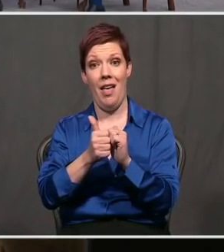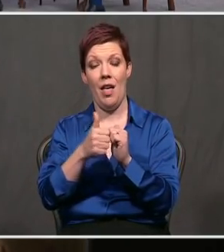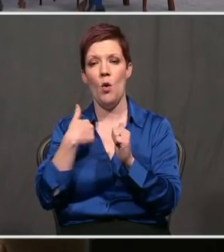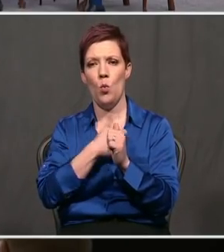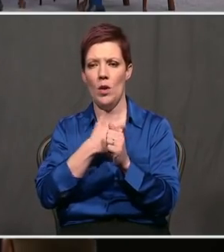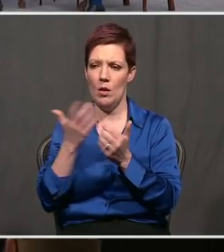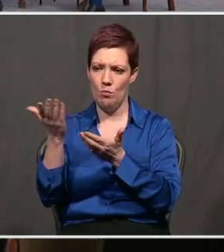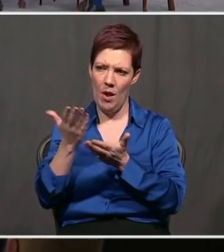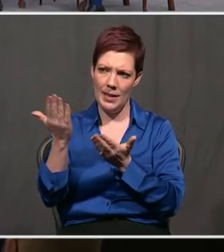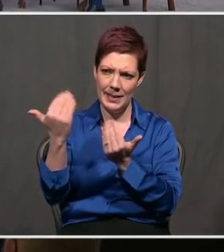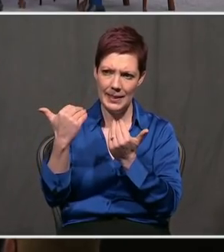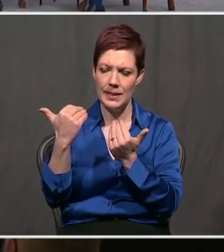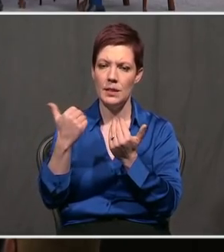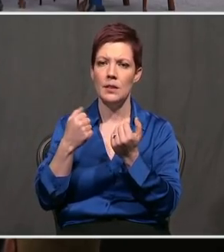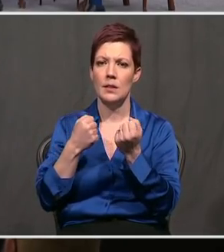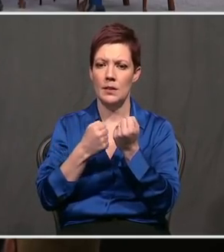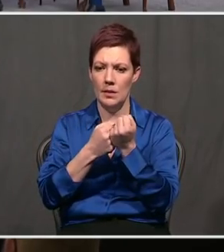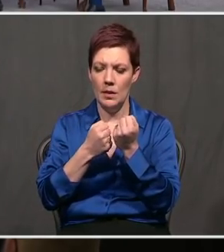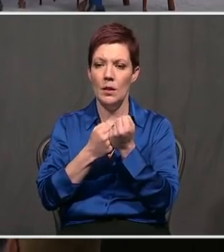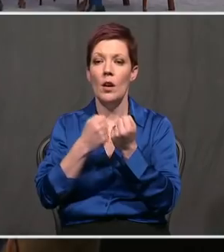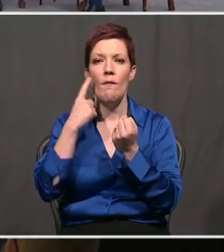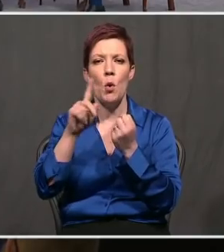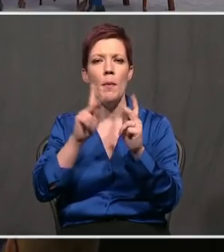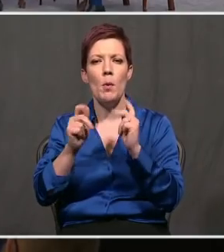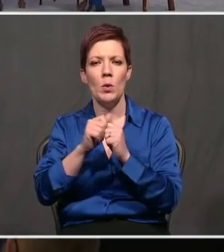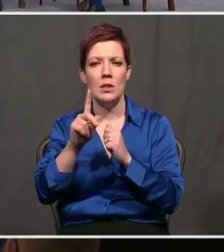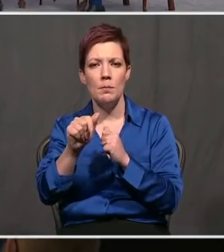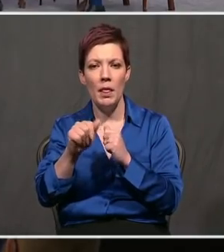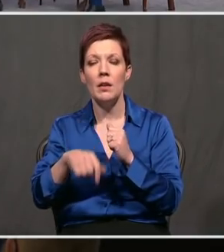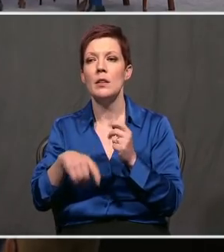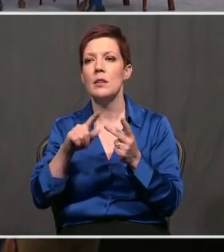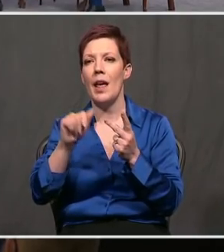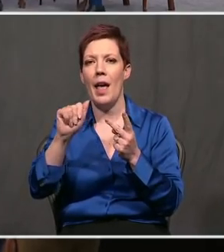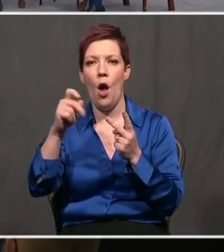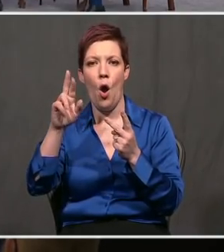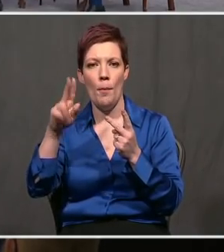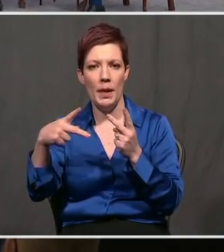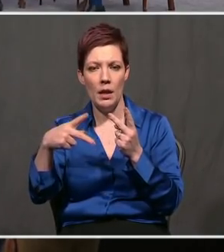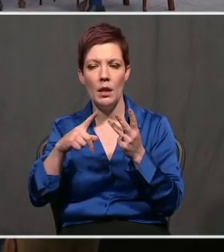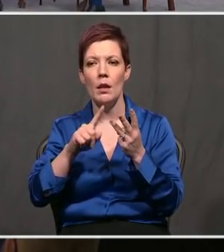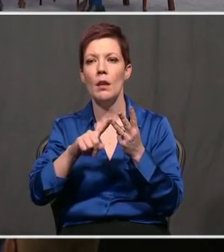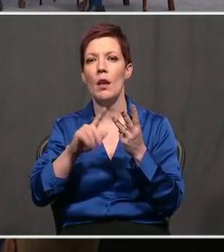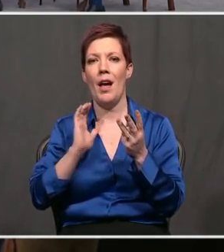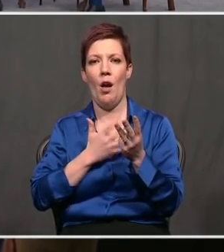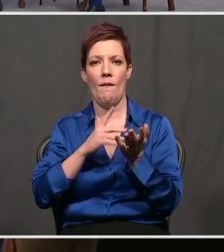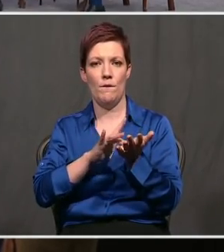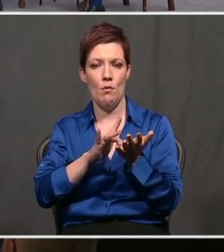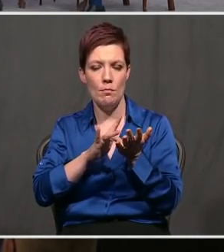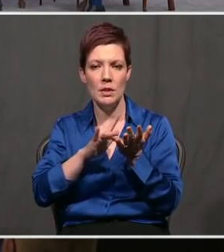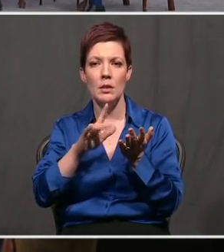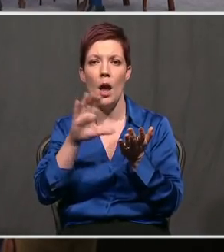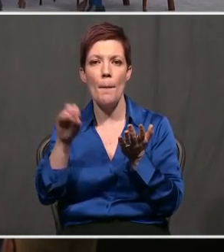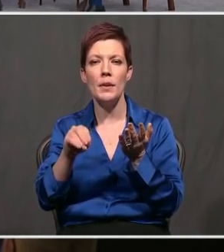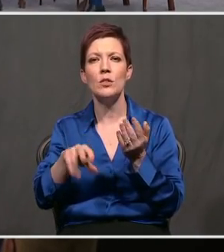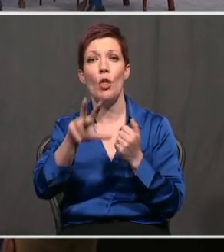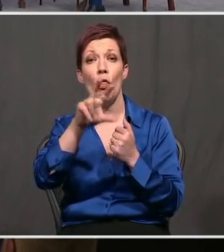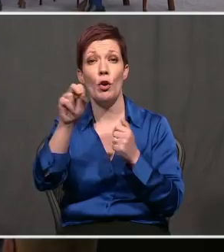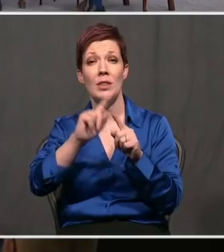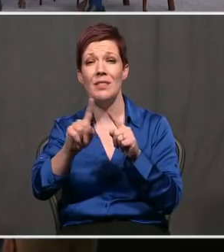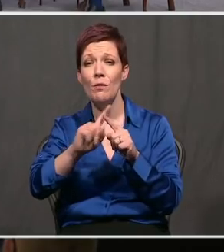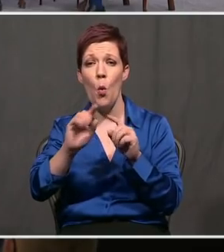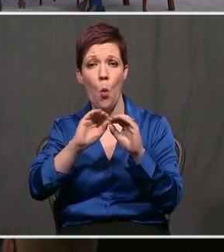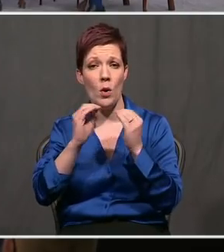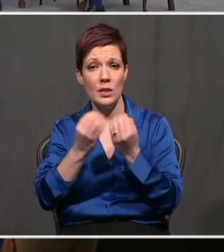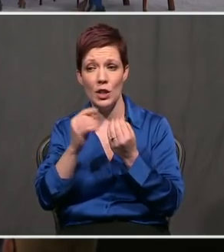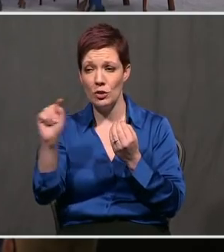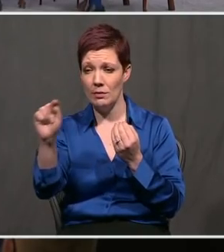advocates for those with disabilities, AARP, our pharmacy companies, 30 different organizations